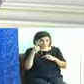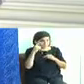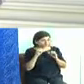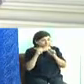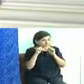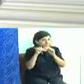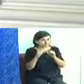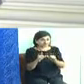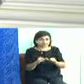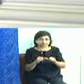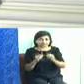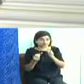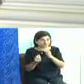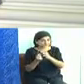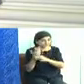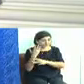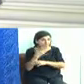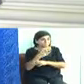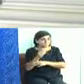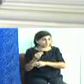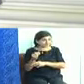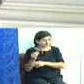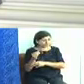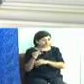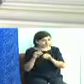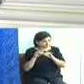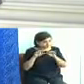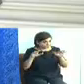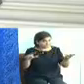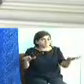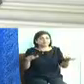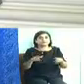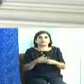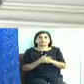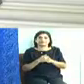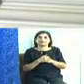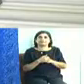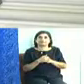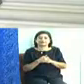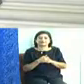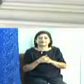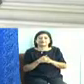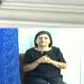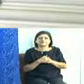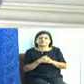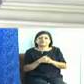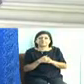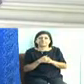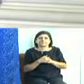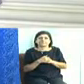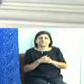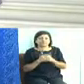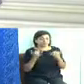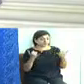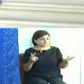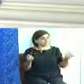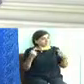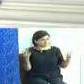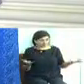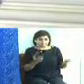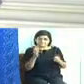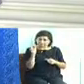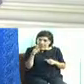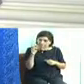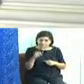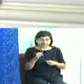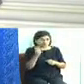continue to grow and flourish. And yes, we come here today to officially proclaim